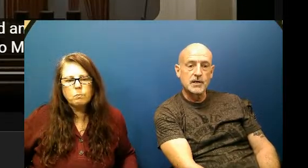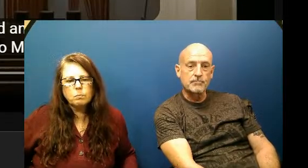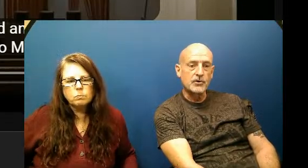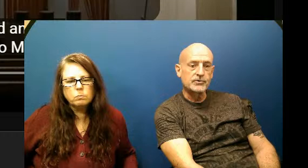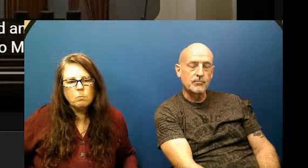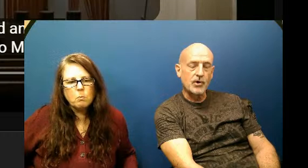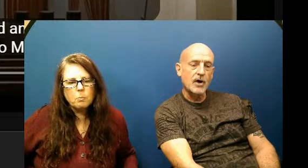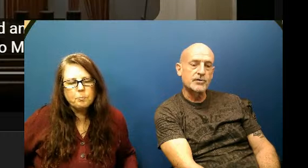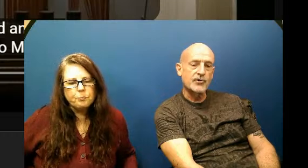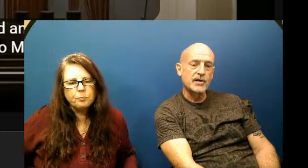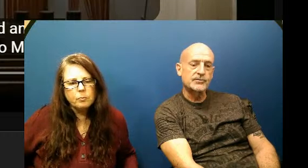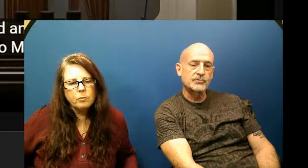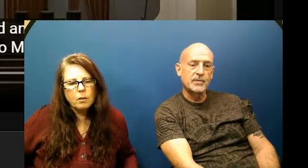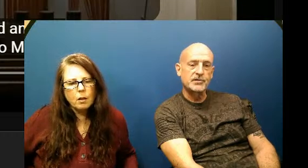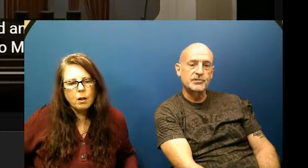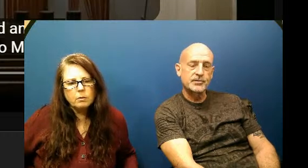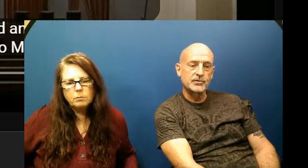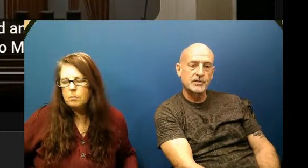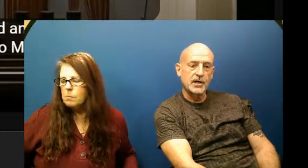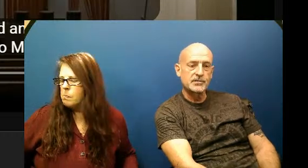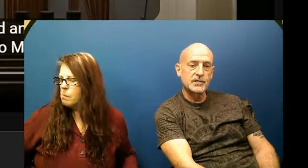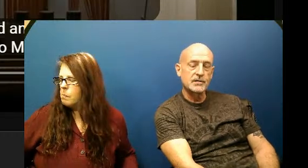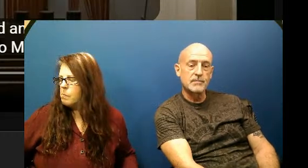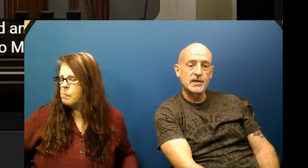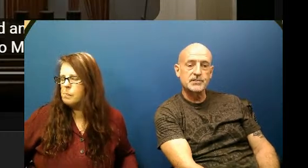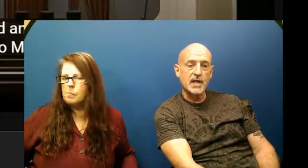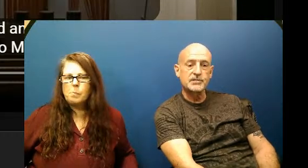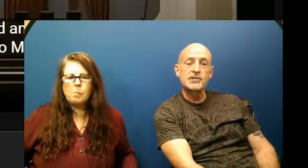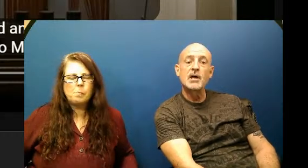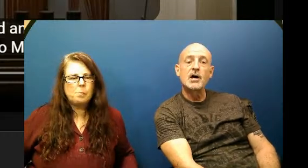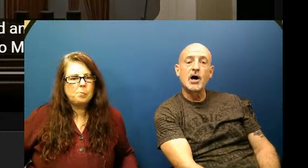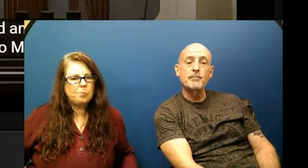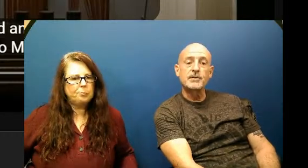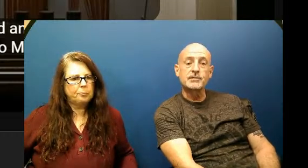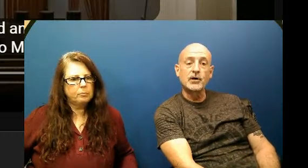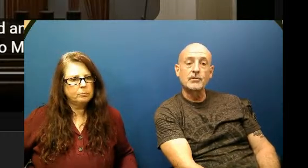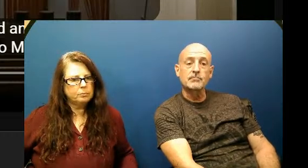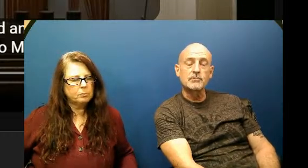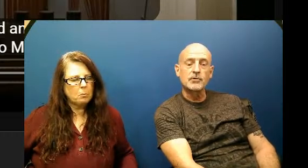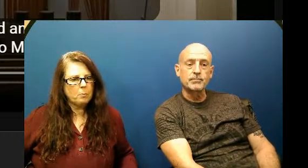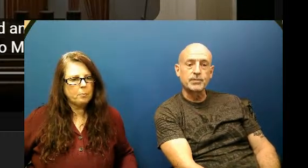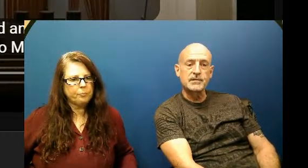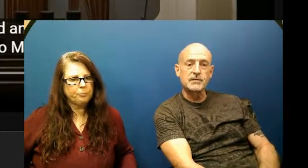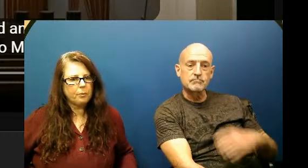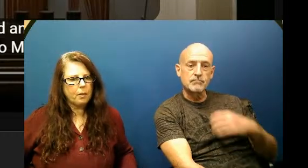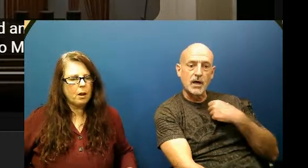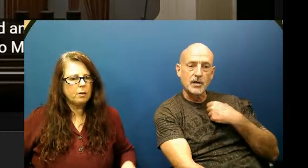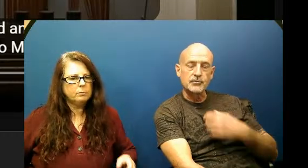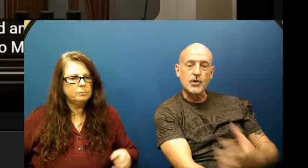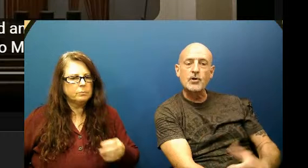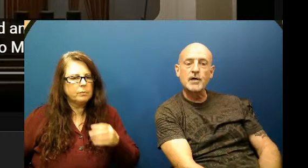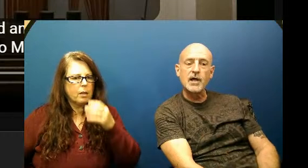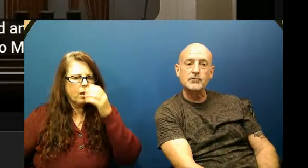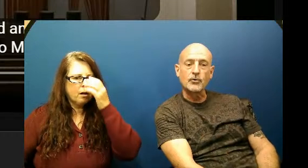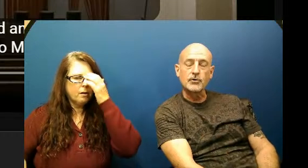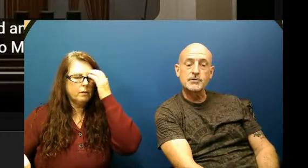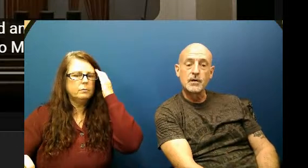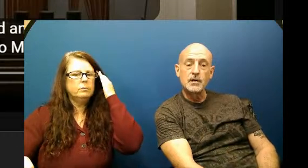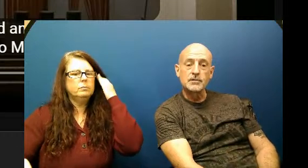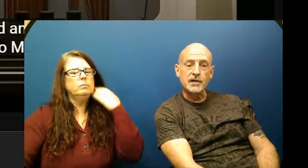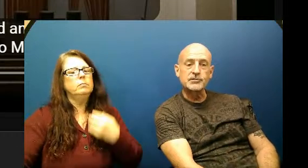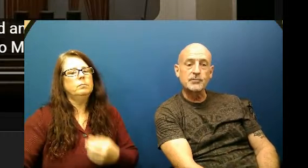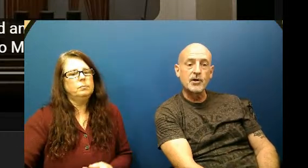including imposing prior restraints on speech and association in many states up until complete no contact